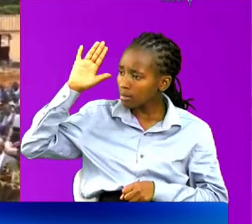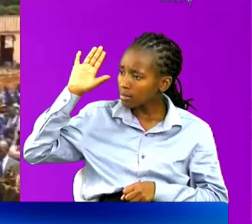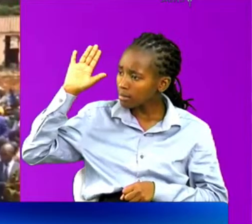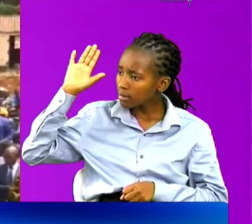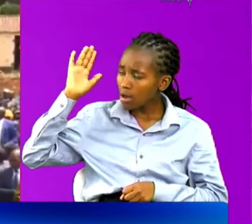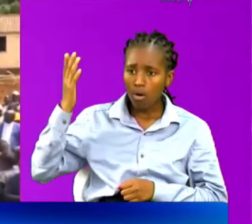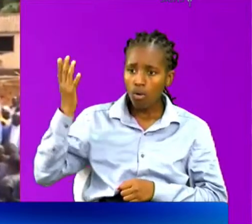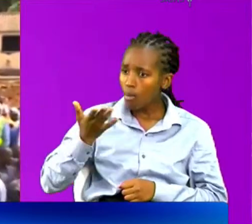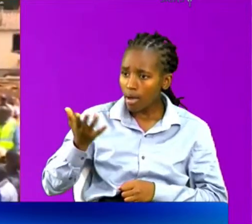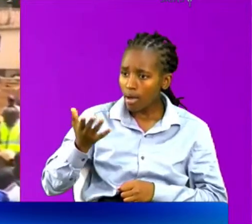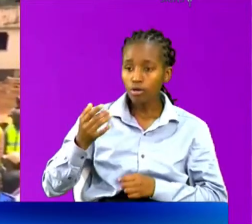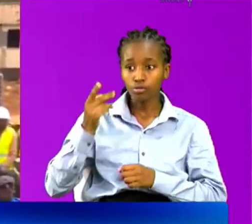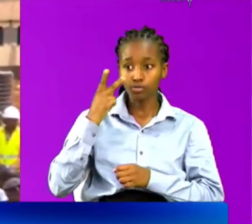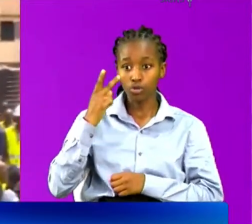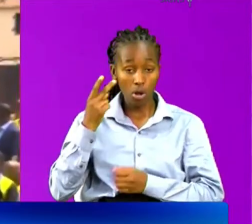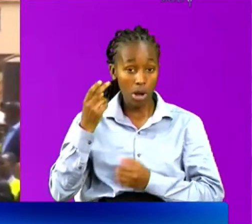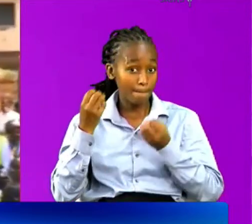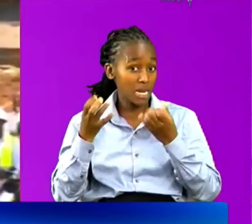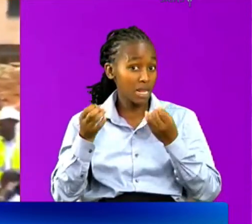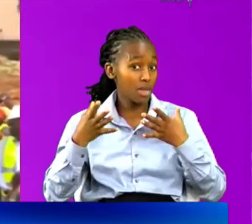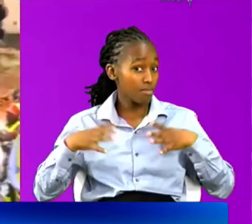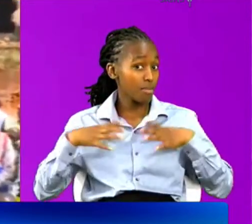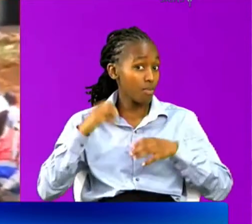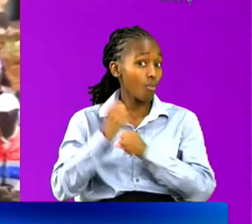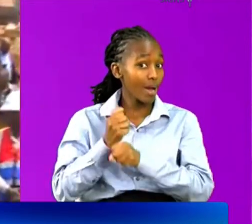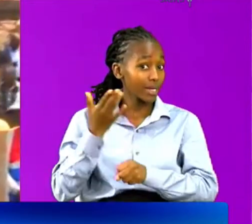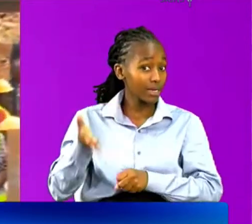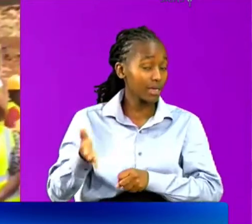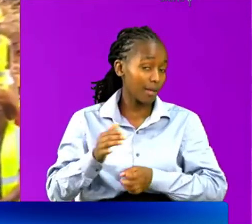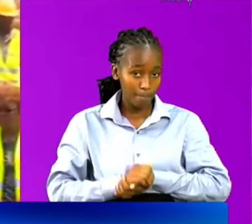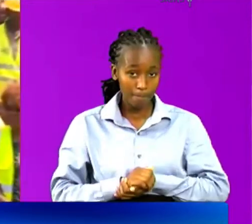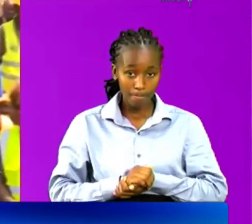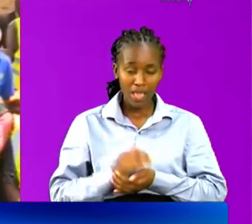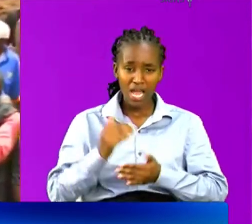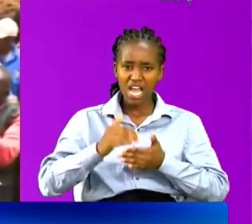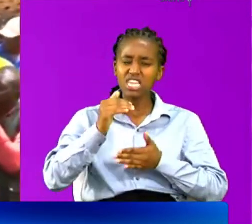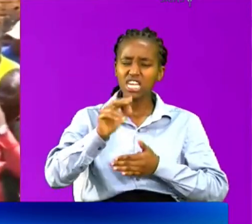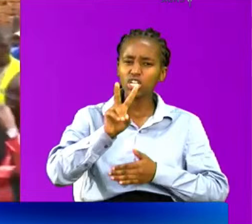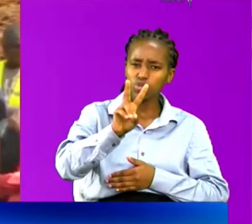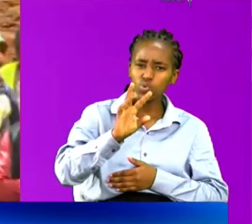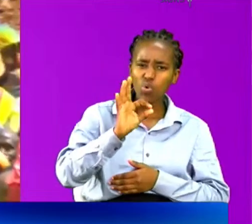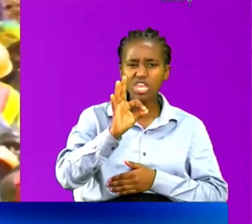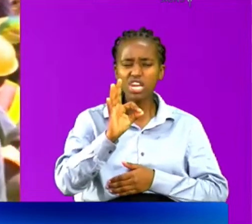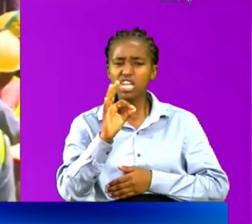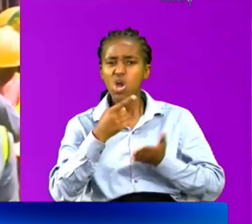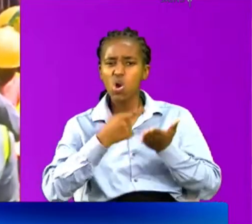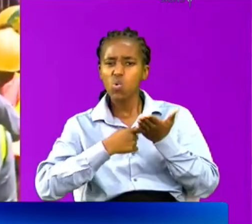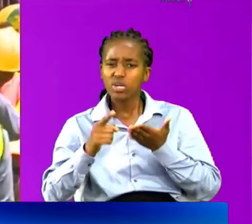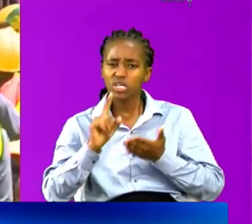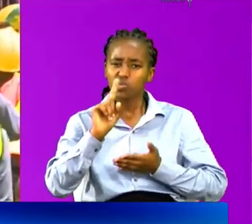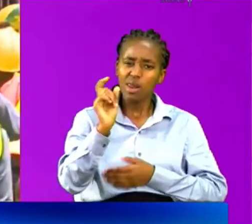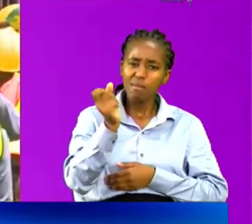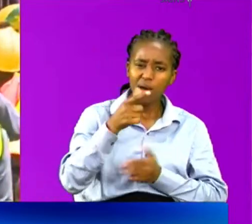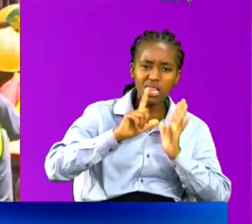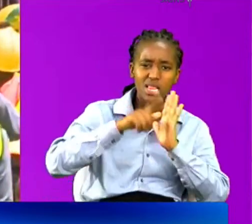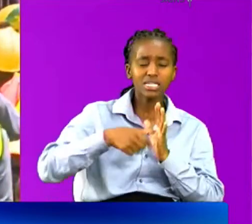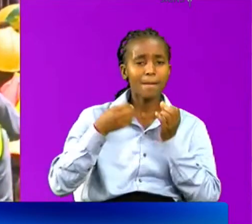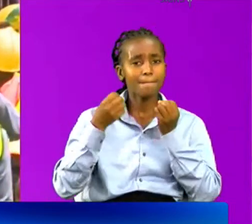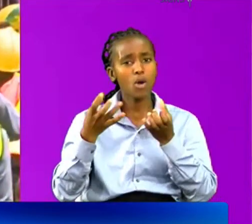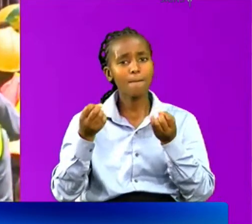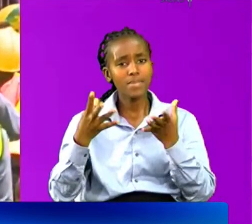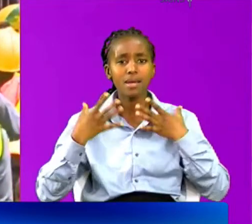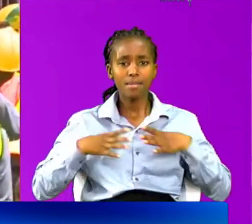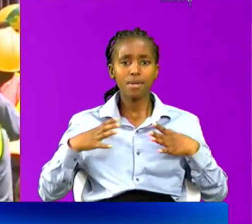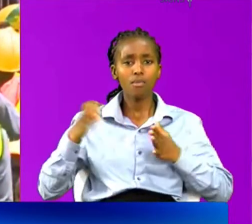Hapa tayari tuko na vijana karibu 600 wanafanya kazi hii. Kufikia another 2-3 weeks, 1 month, vijana 1,000 watakuwa hapa.